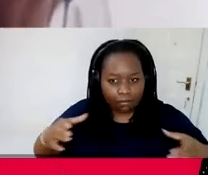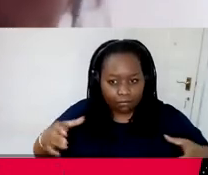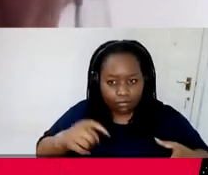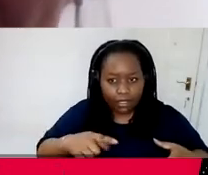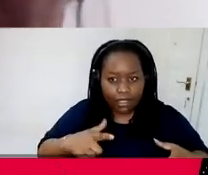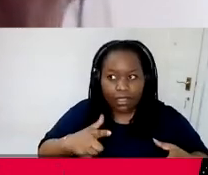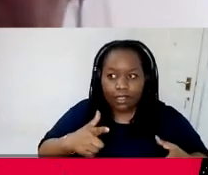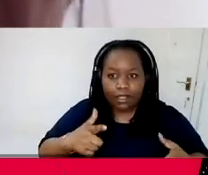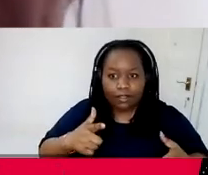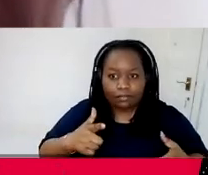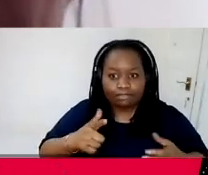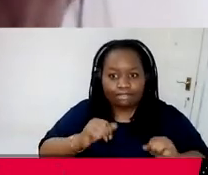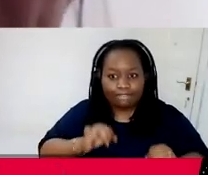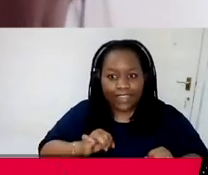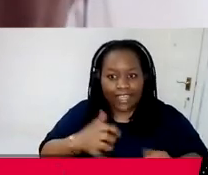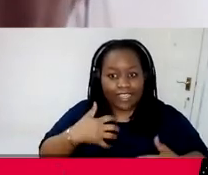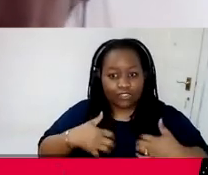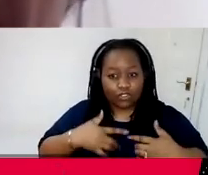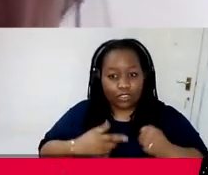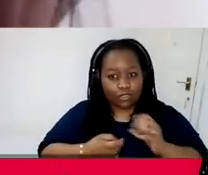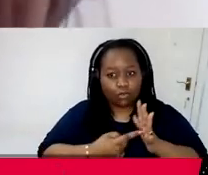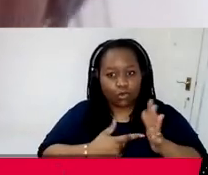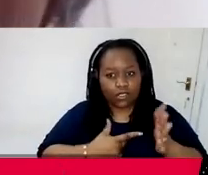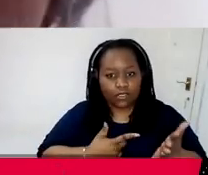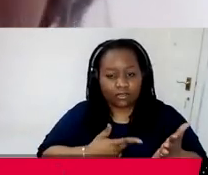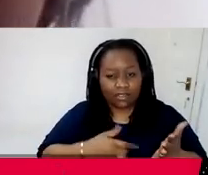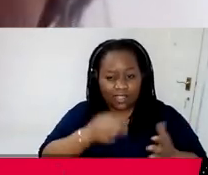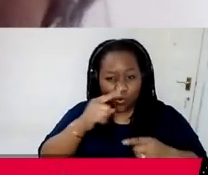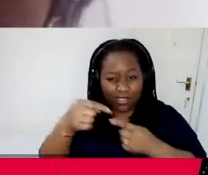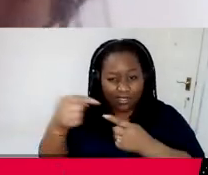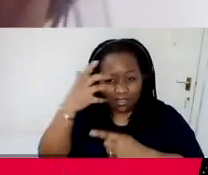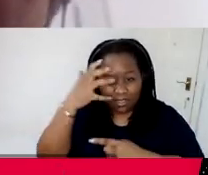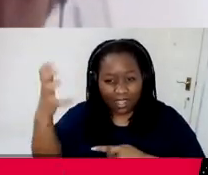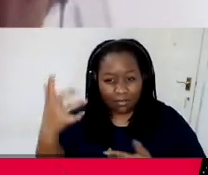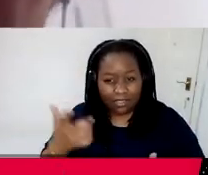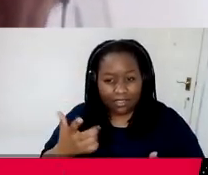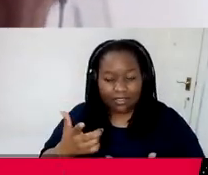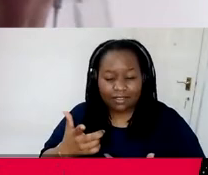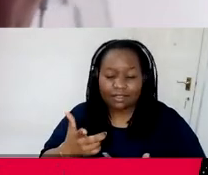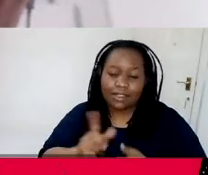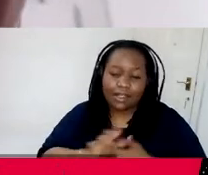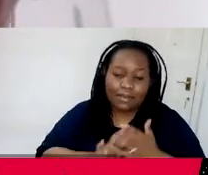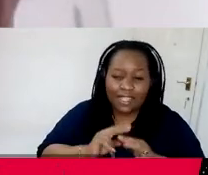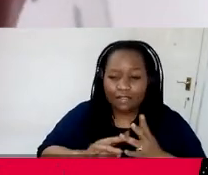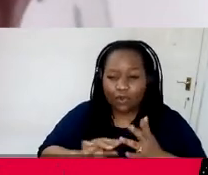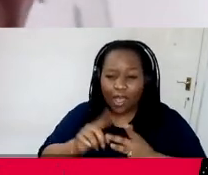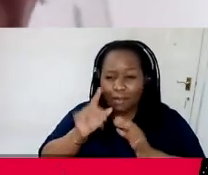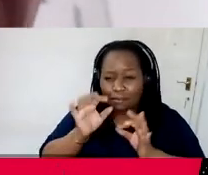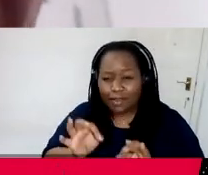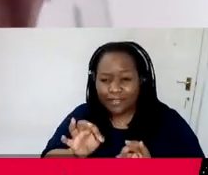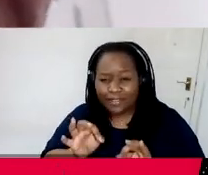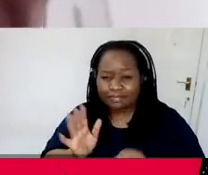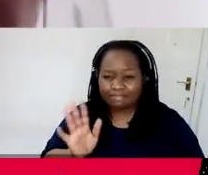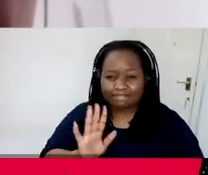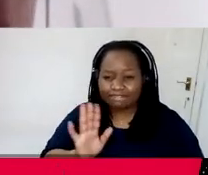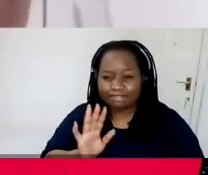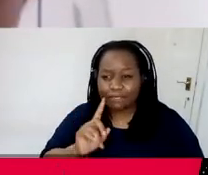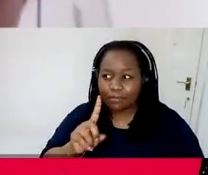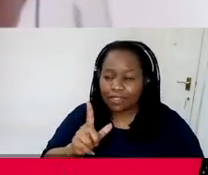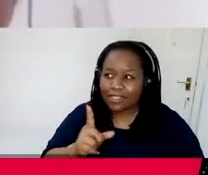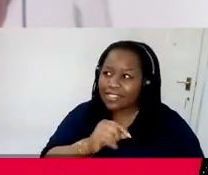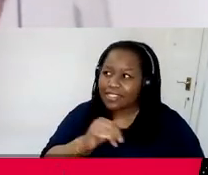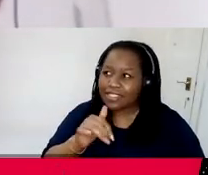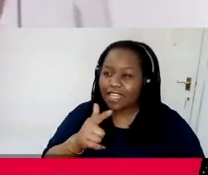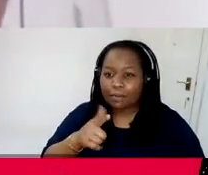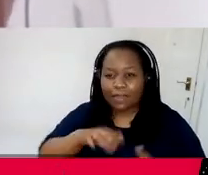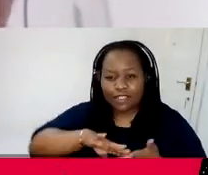total, and there are ways in which the Information Commissioner will not necessarily find in your favour. But I think it is a very